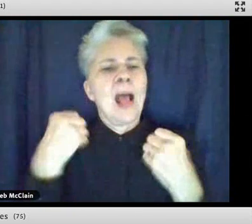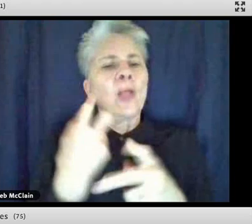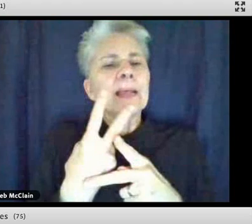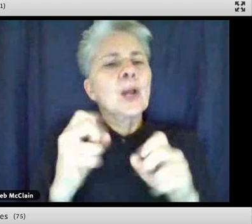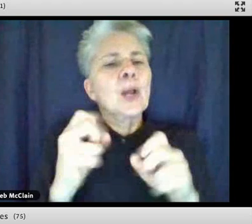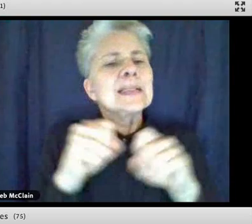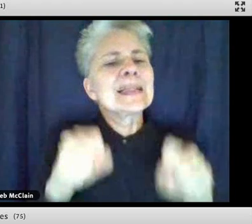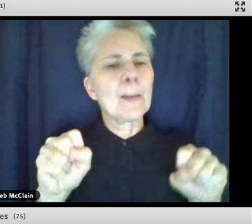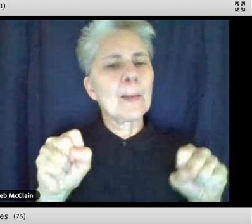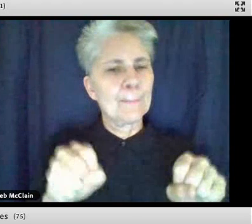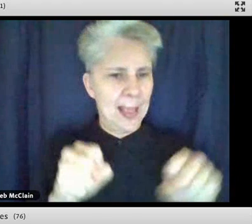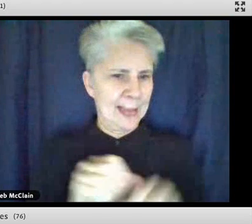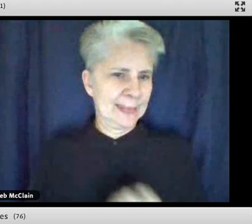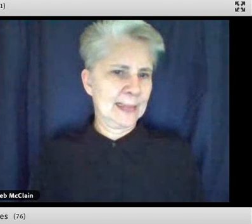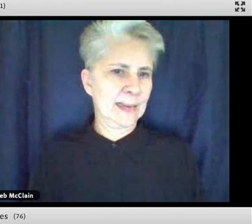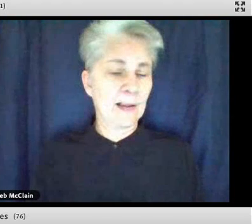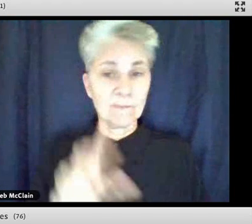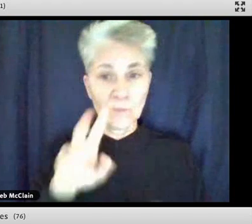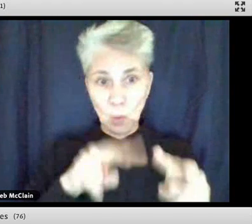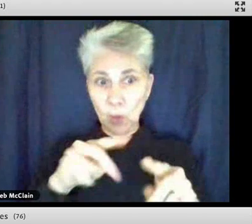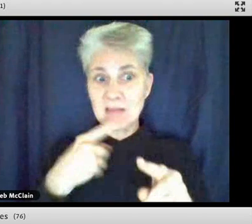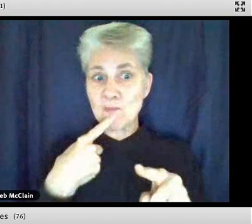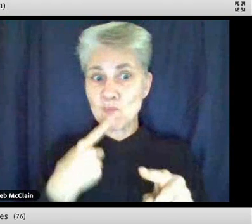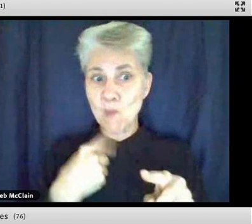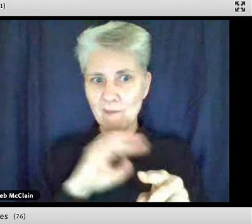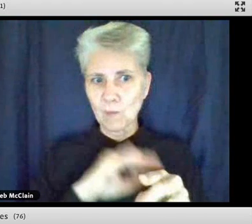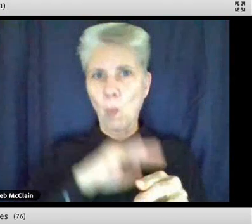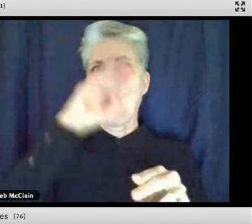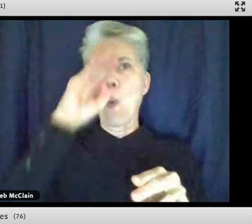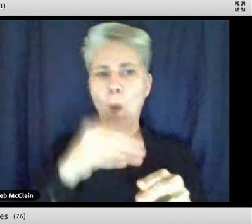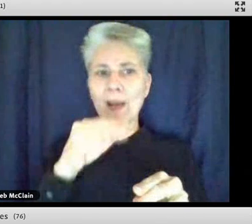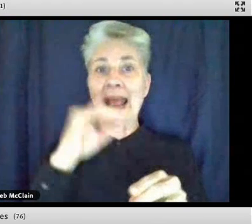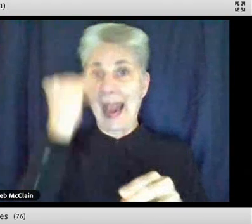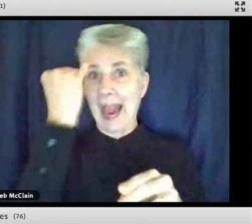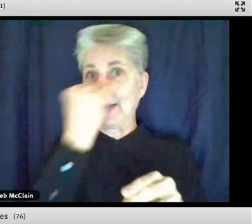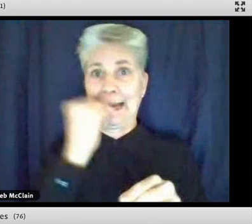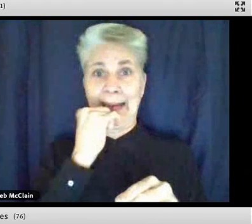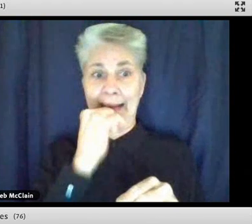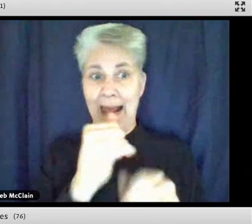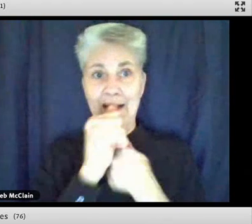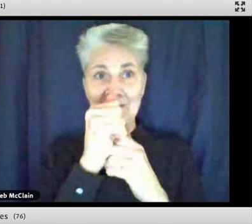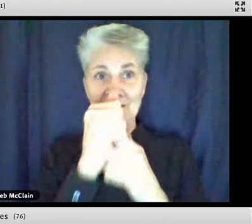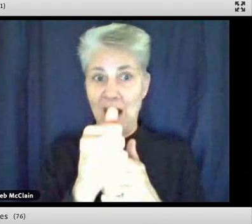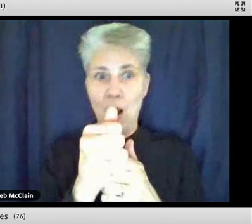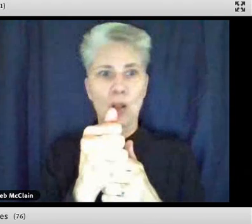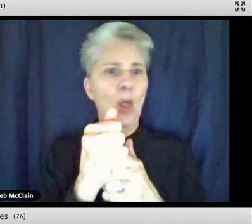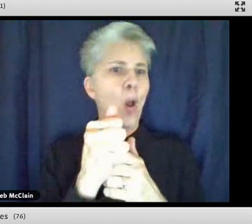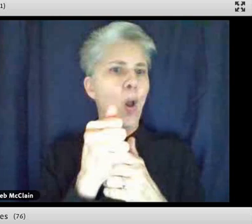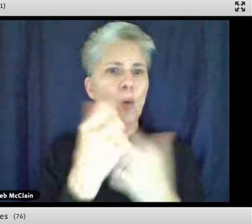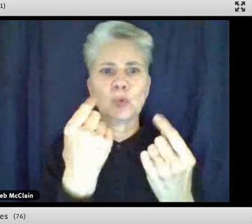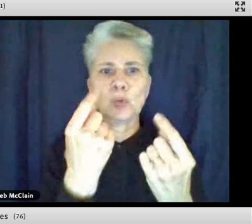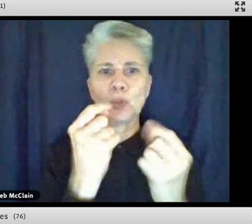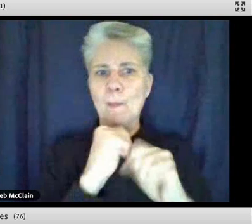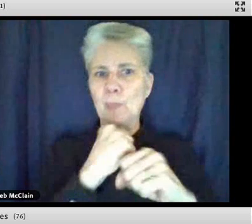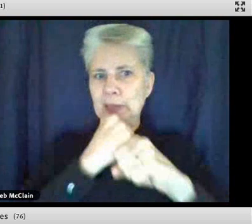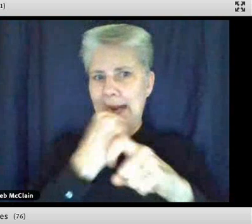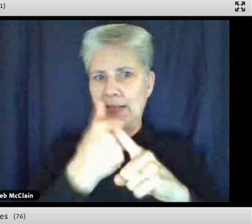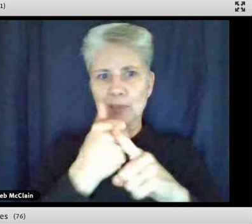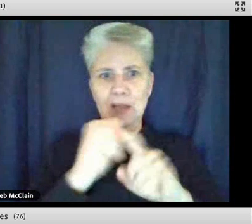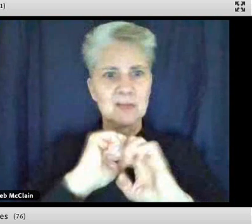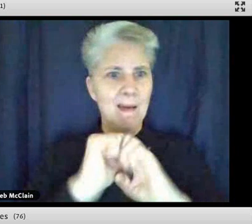system capacity. And if you look at this red curve, that's kind of what happened in Italy. They didn't really have a lot of practice of these protective